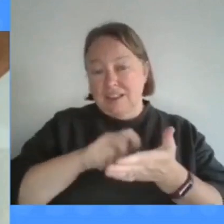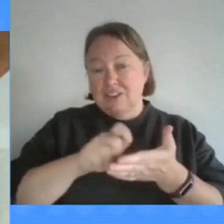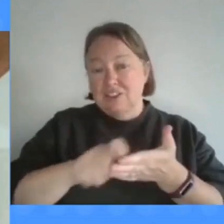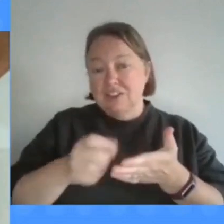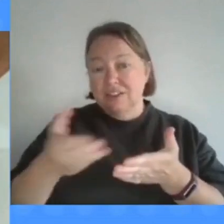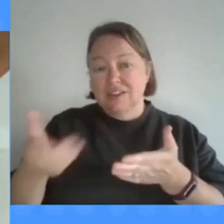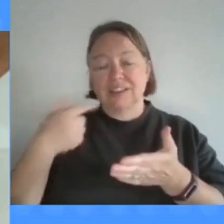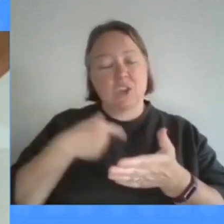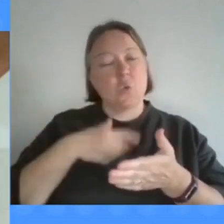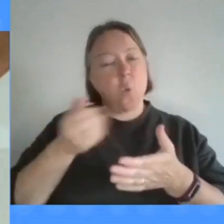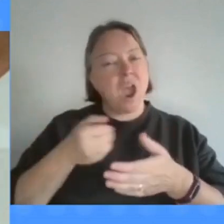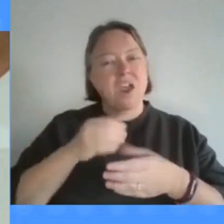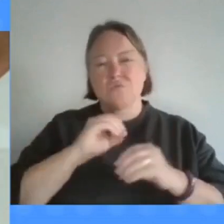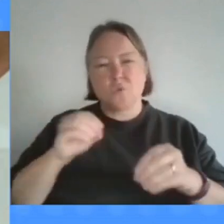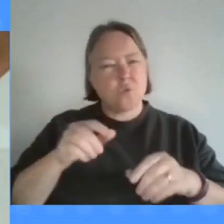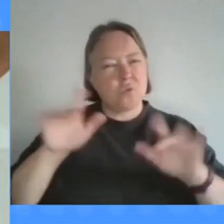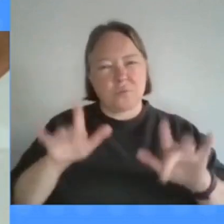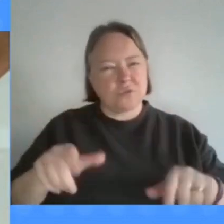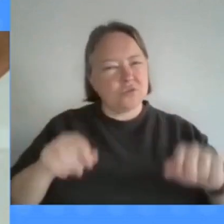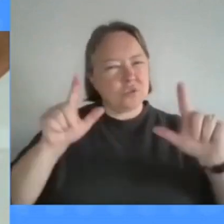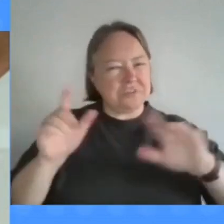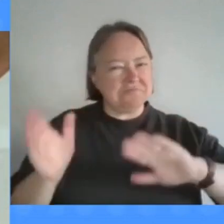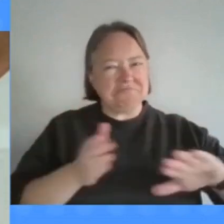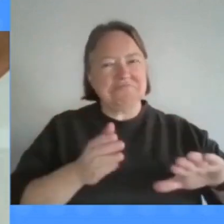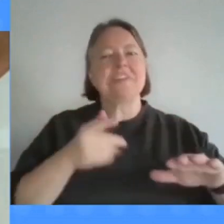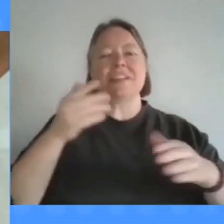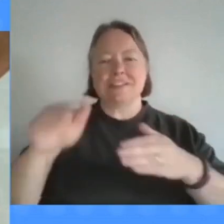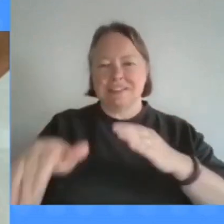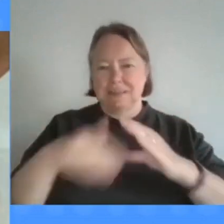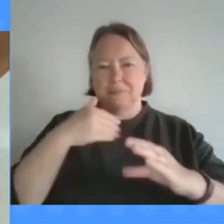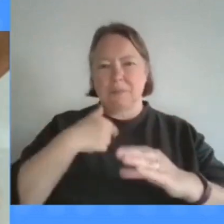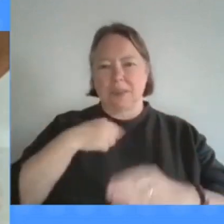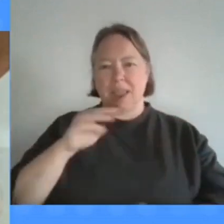Scratch Junior off the screen, please send me an email,